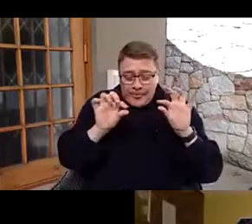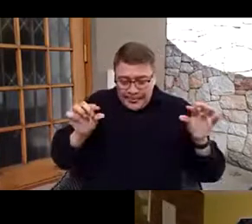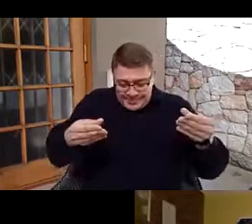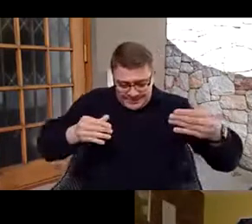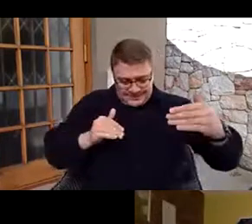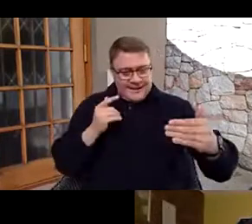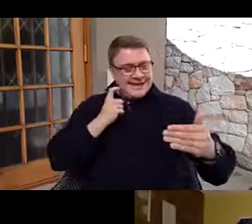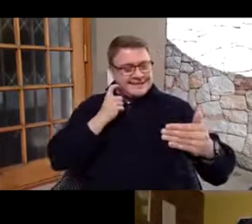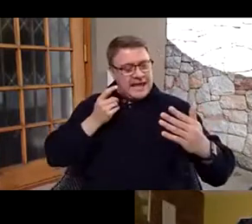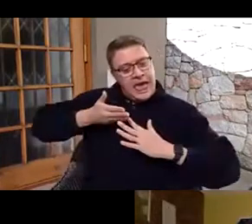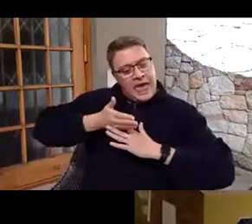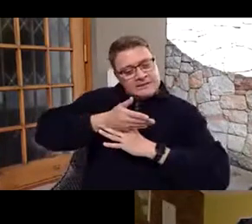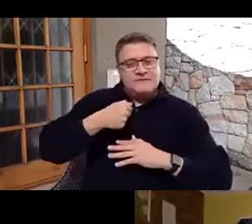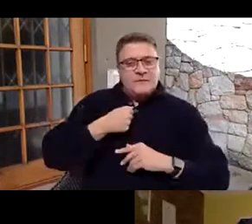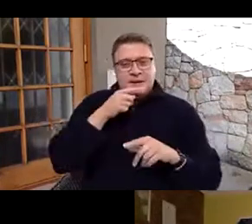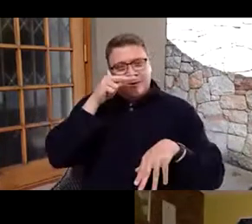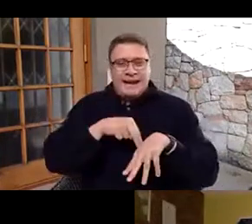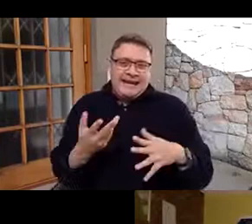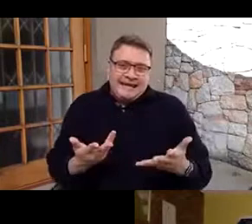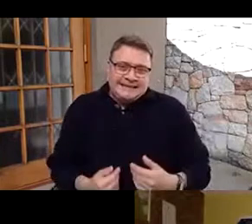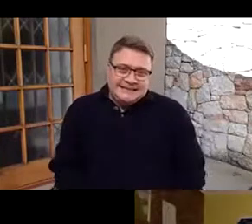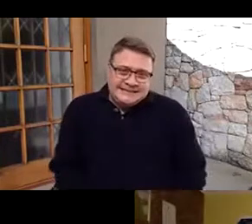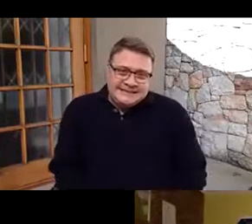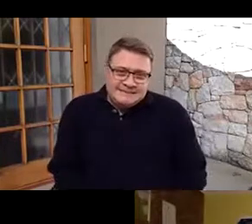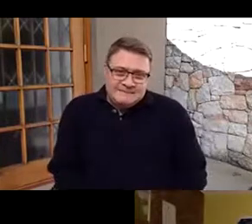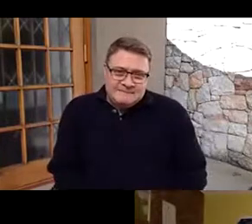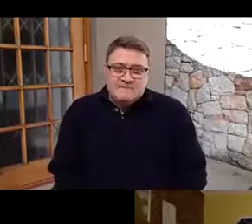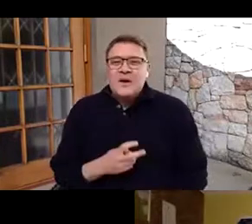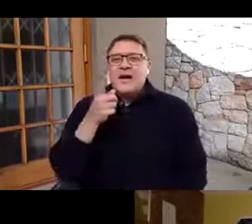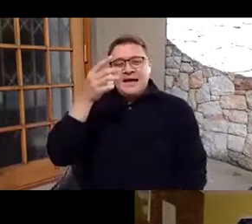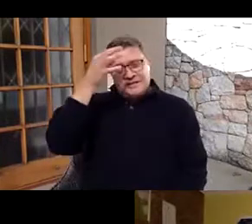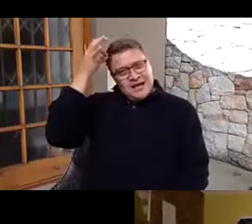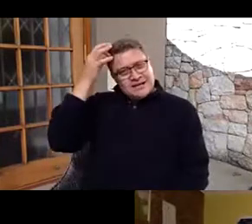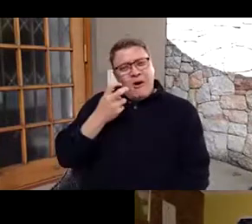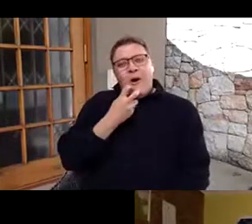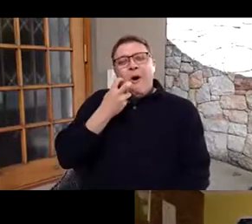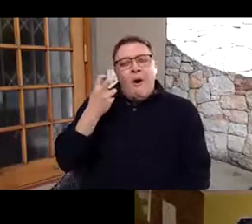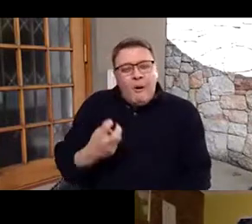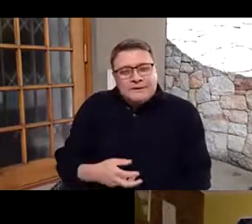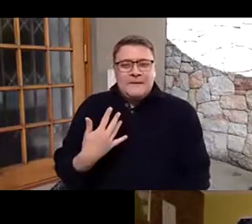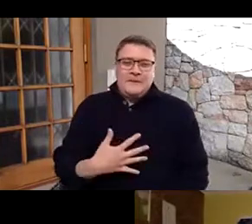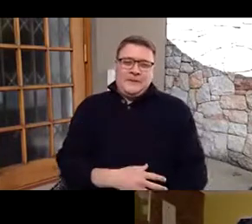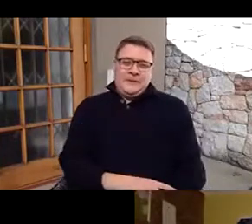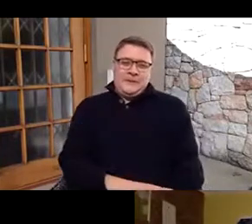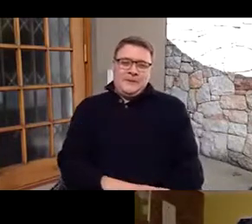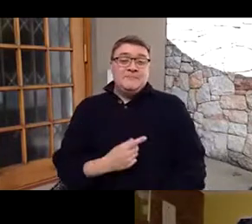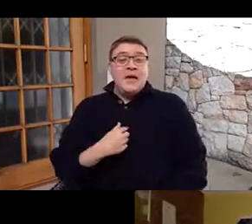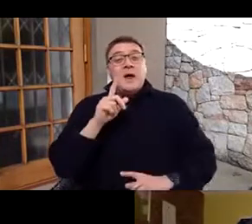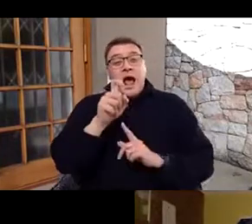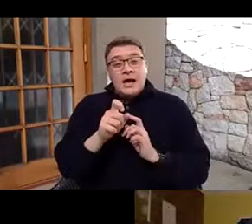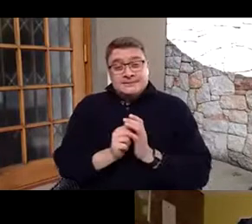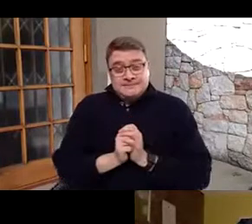soon as I need to. Oh, that's awesome. That's really, really awesome. Okay, so we're going to ask the same question